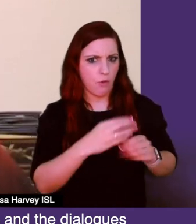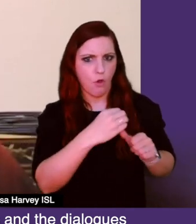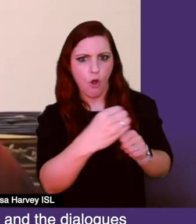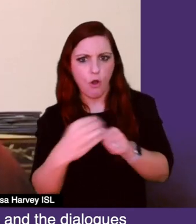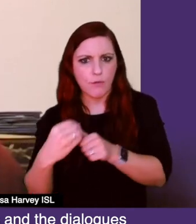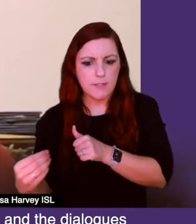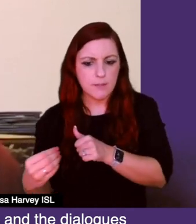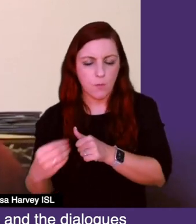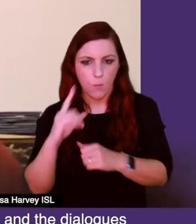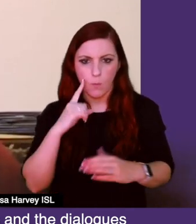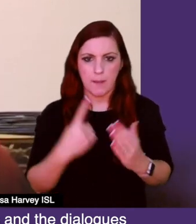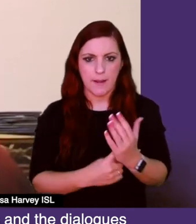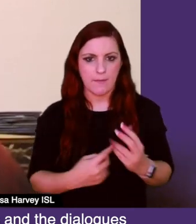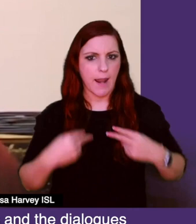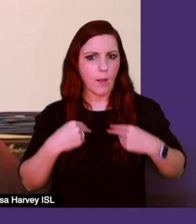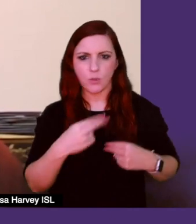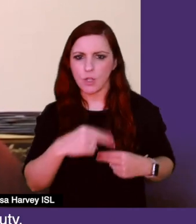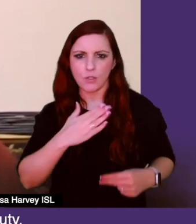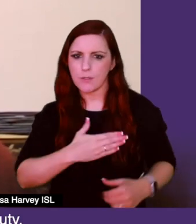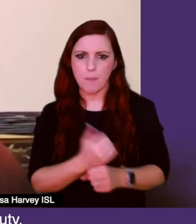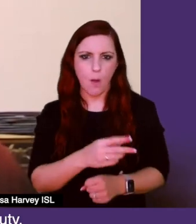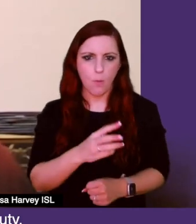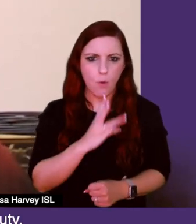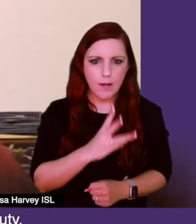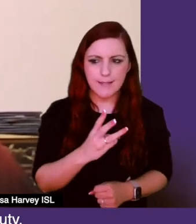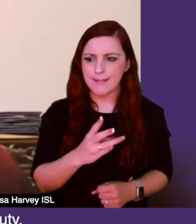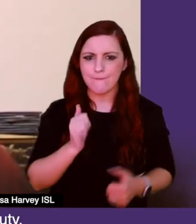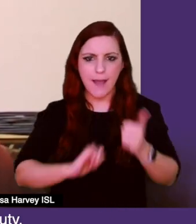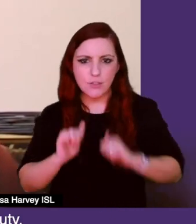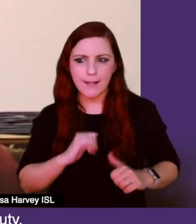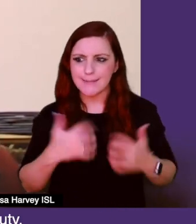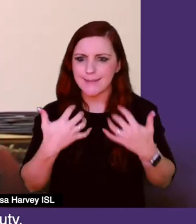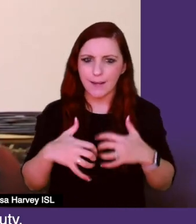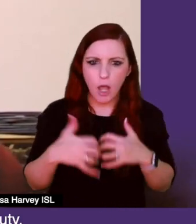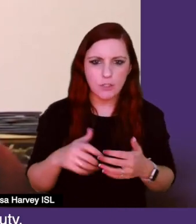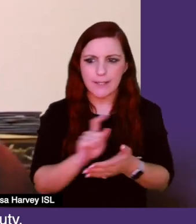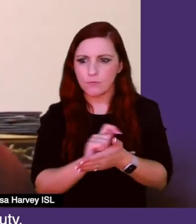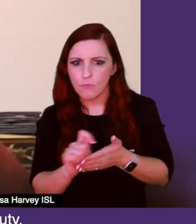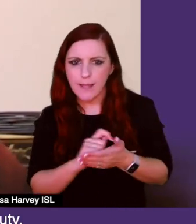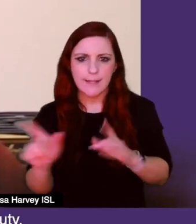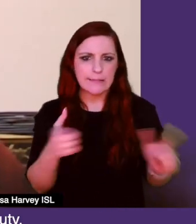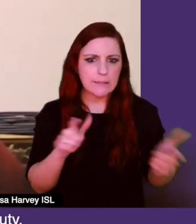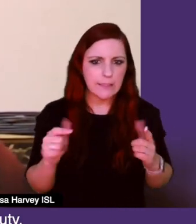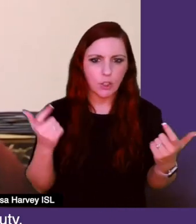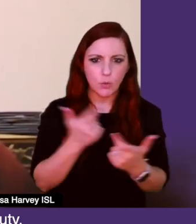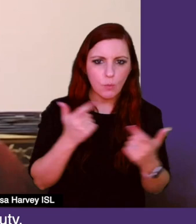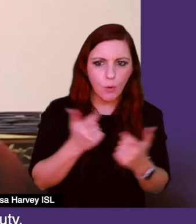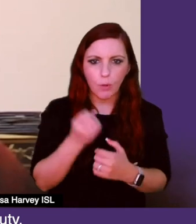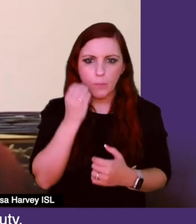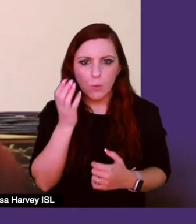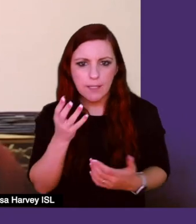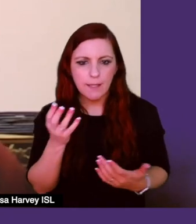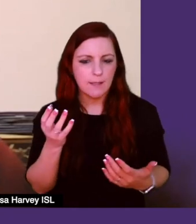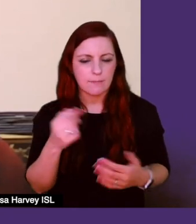We believe language is not always only words. It is fashion, technology, writing, singing, humor,